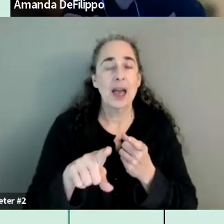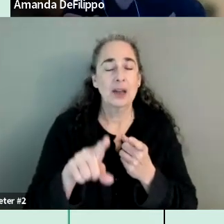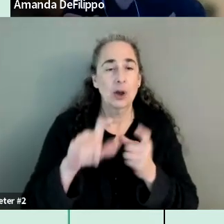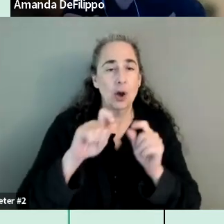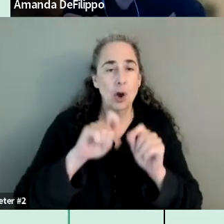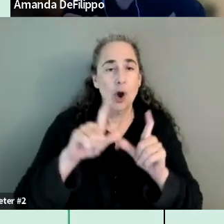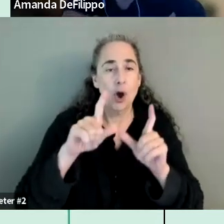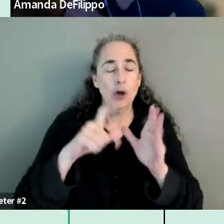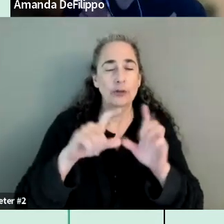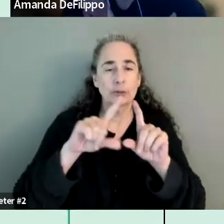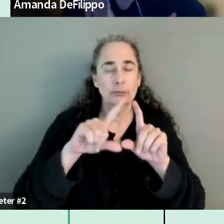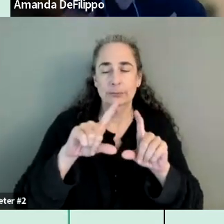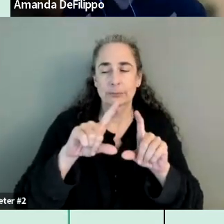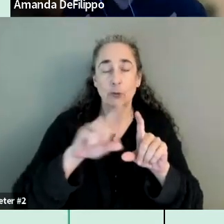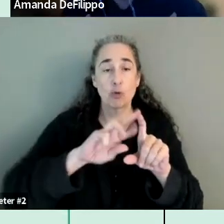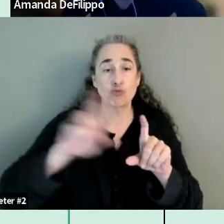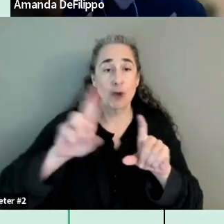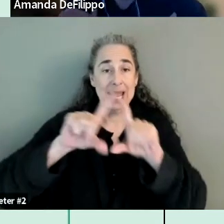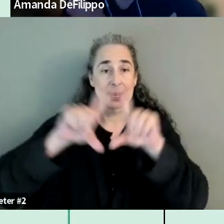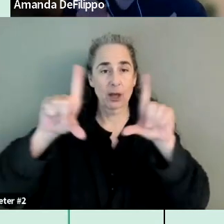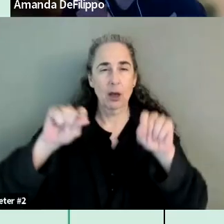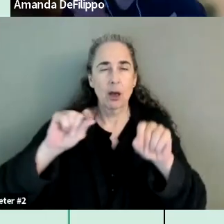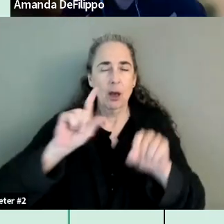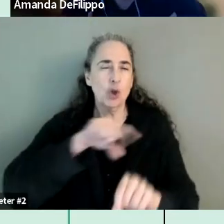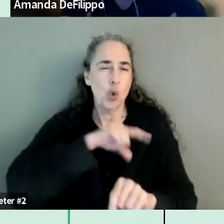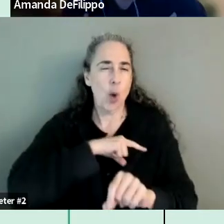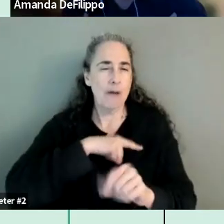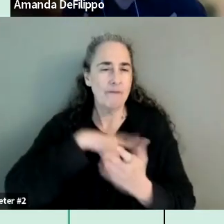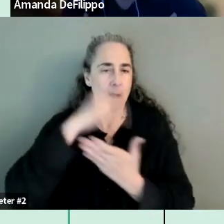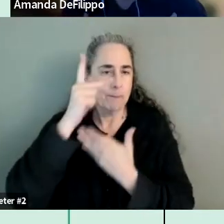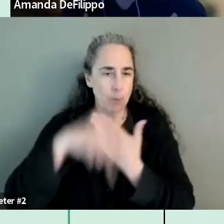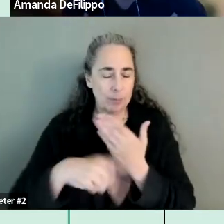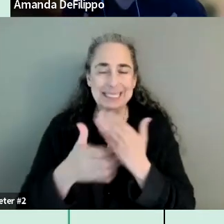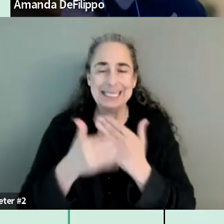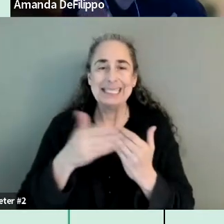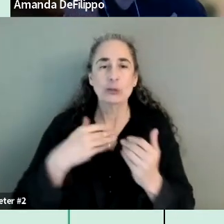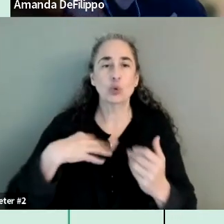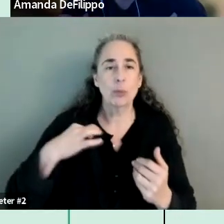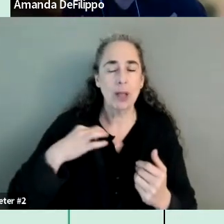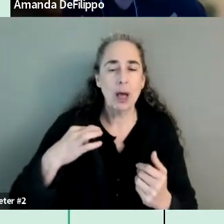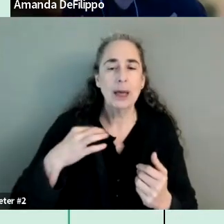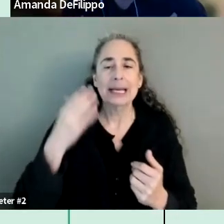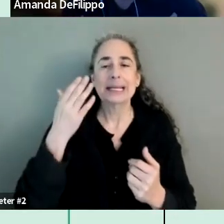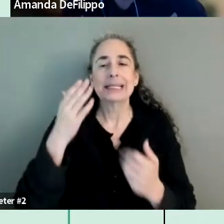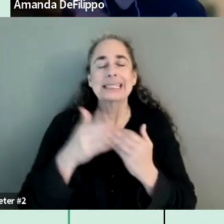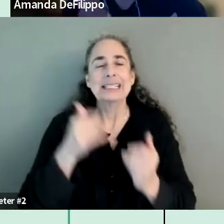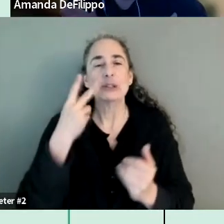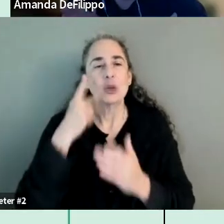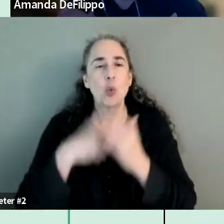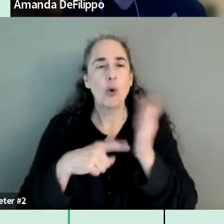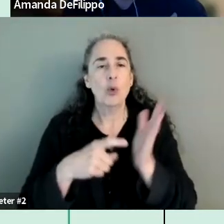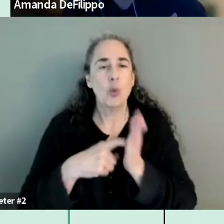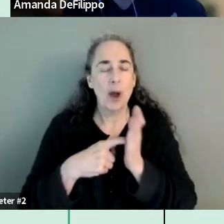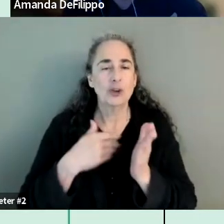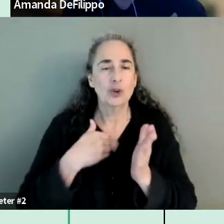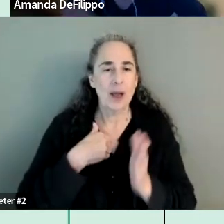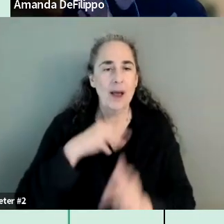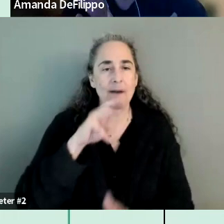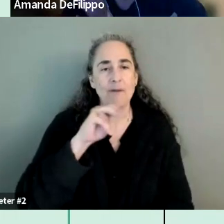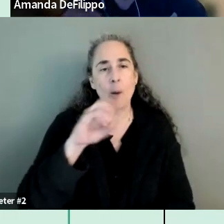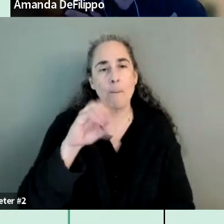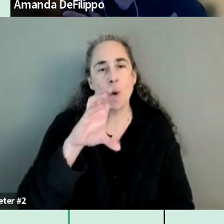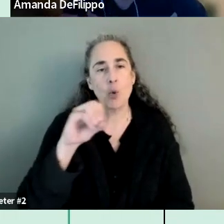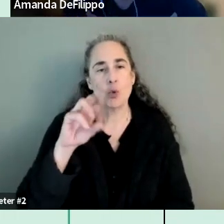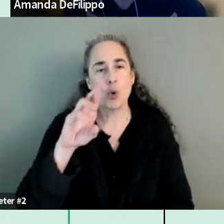qualified programs. It's easy to apply. It's easy to see what you need to qualify on